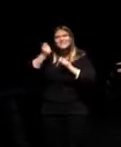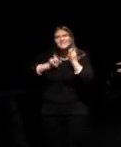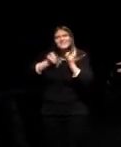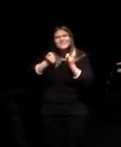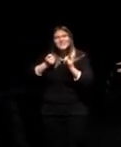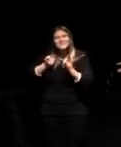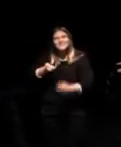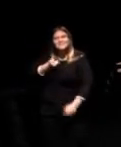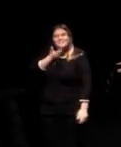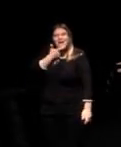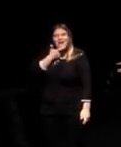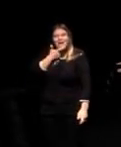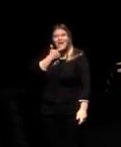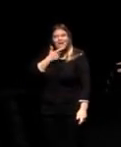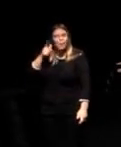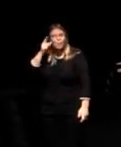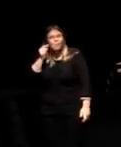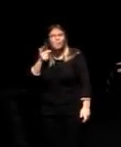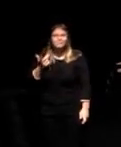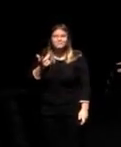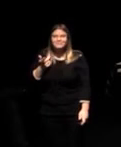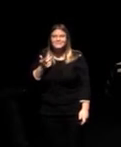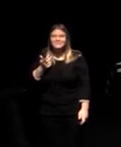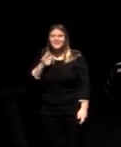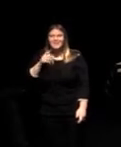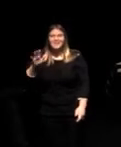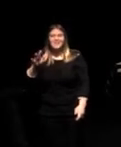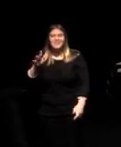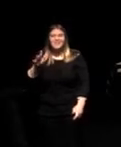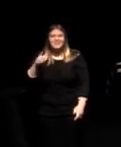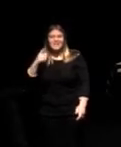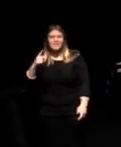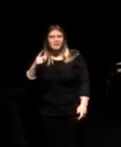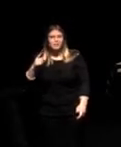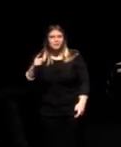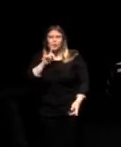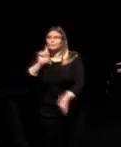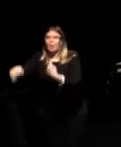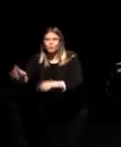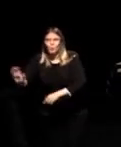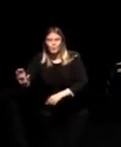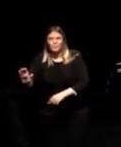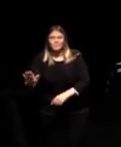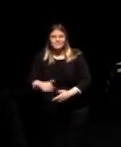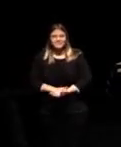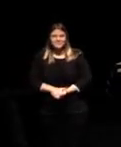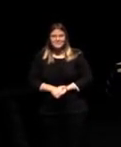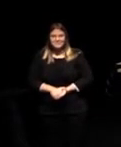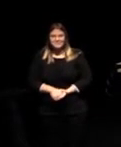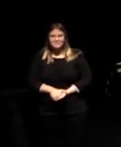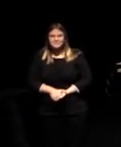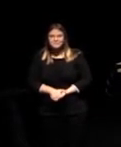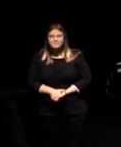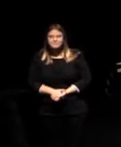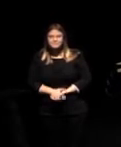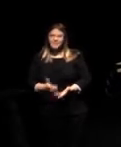then they smile at me and they say, yeah, don't answer that question. I'm